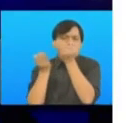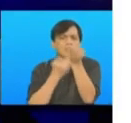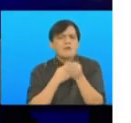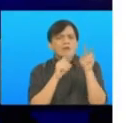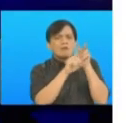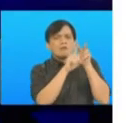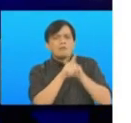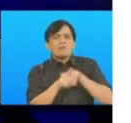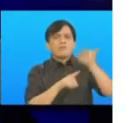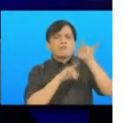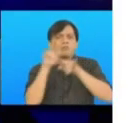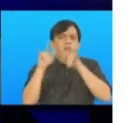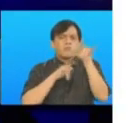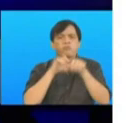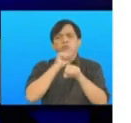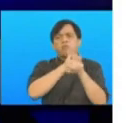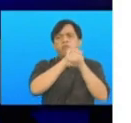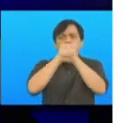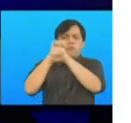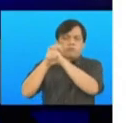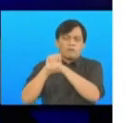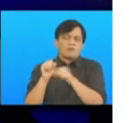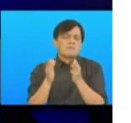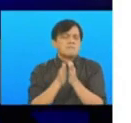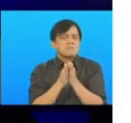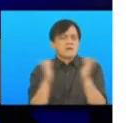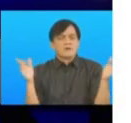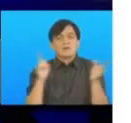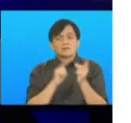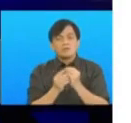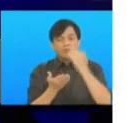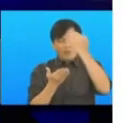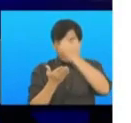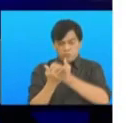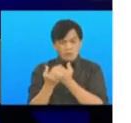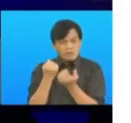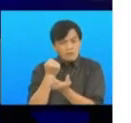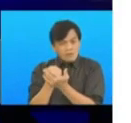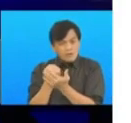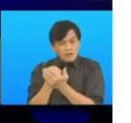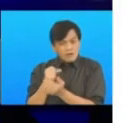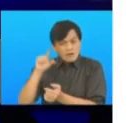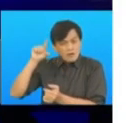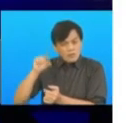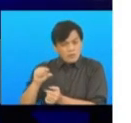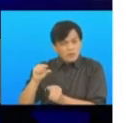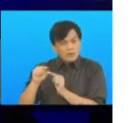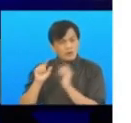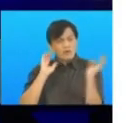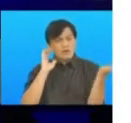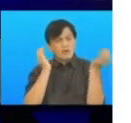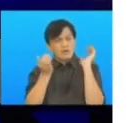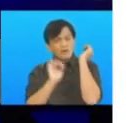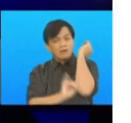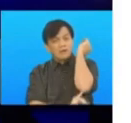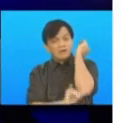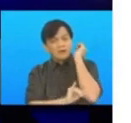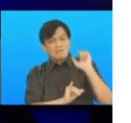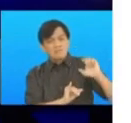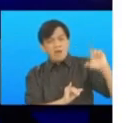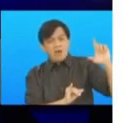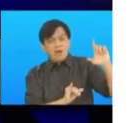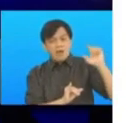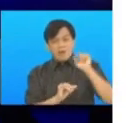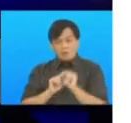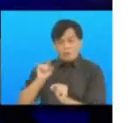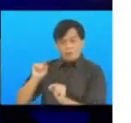who had prior experience, as Professor Edna mentioned, like Vice President Lenny and Mayor Isko